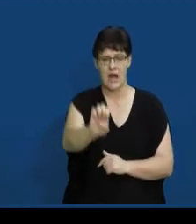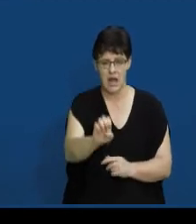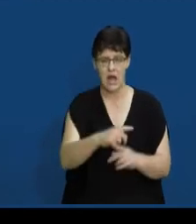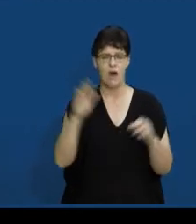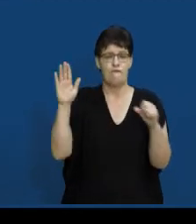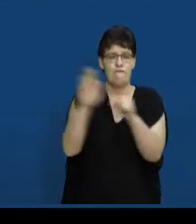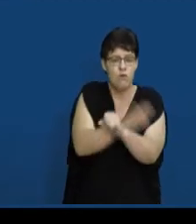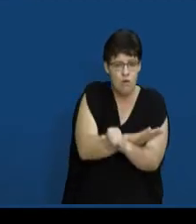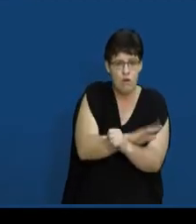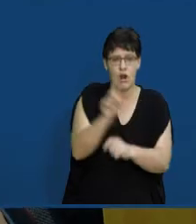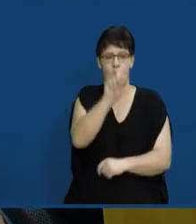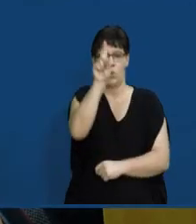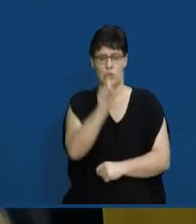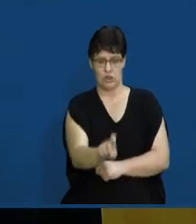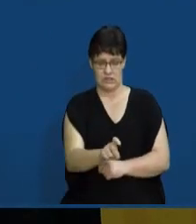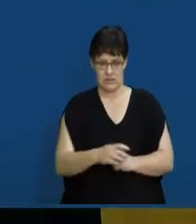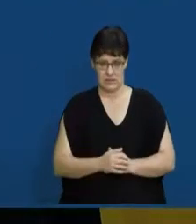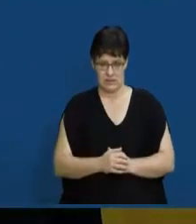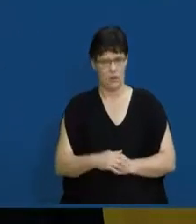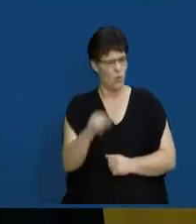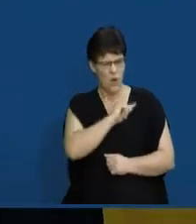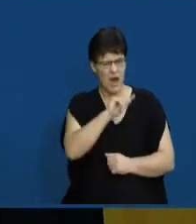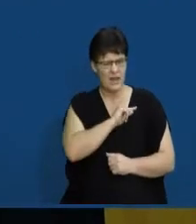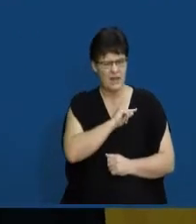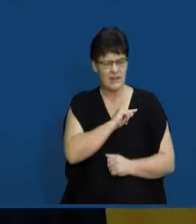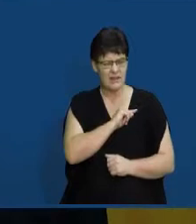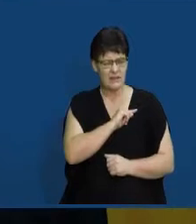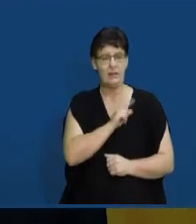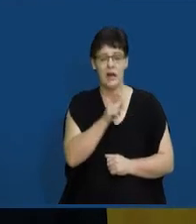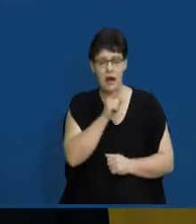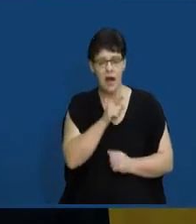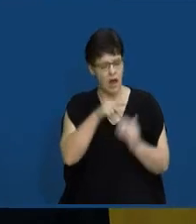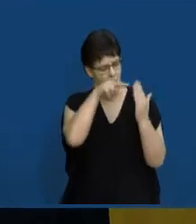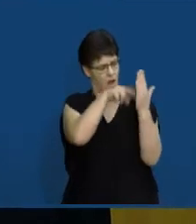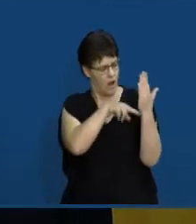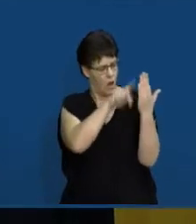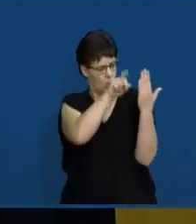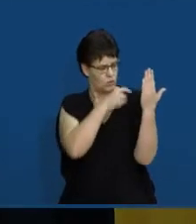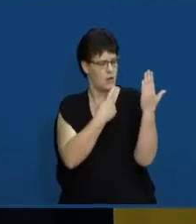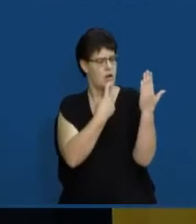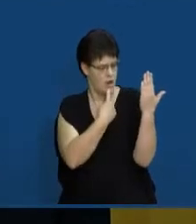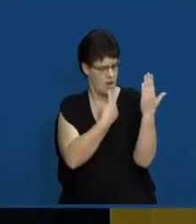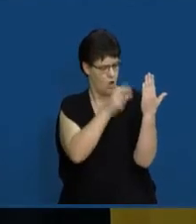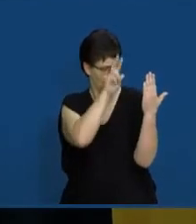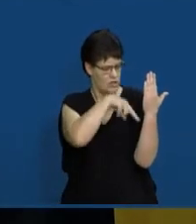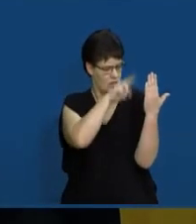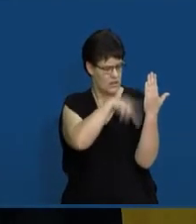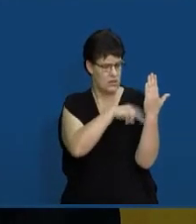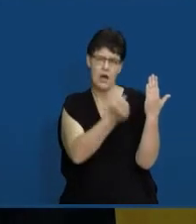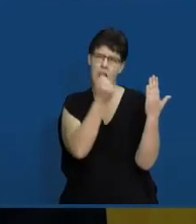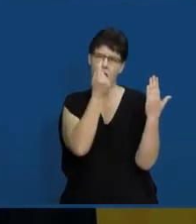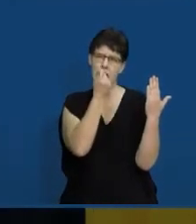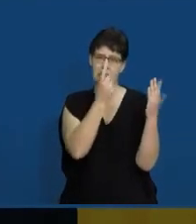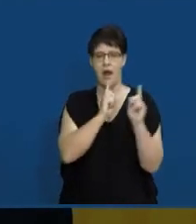full question. Why? Because if you read and understand the question, then you will know exactly how to